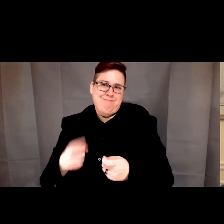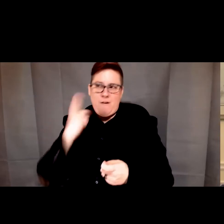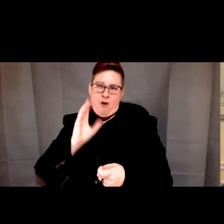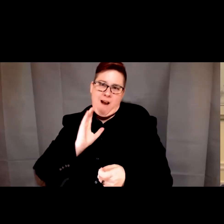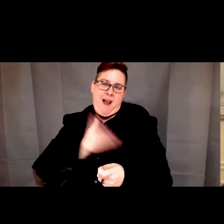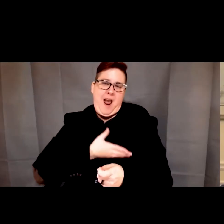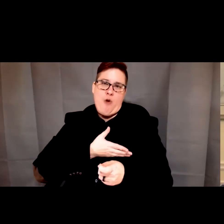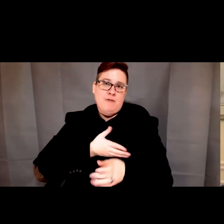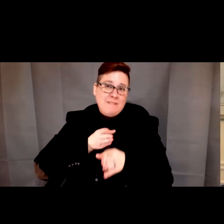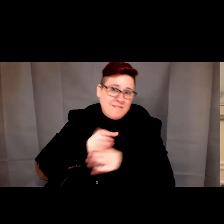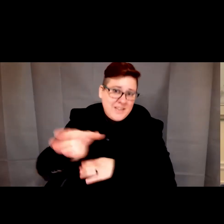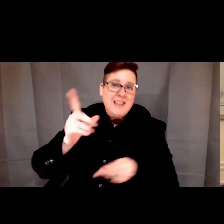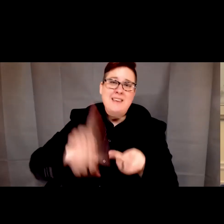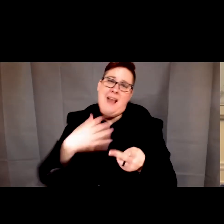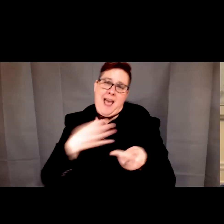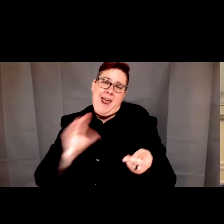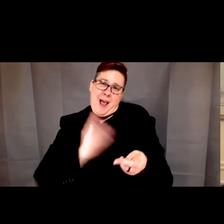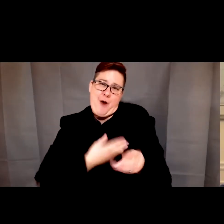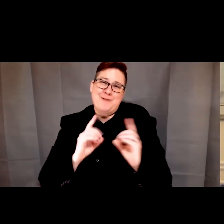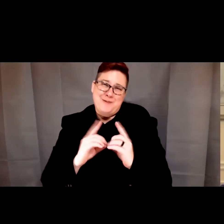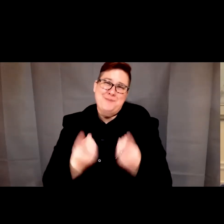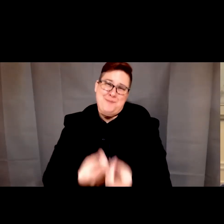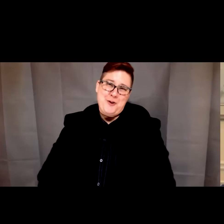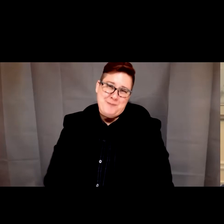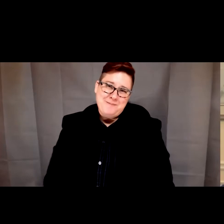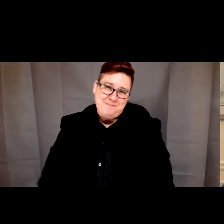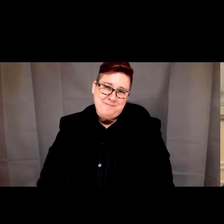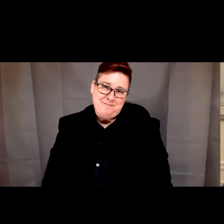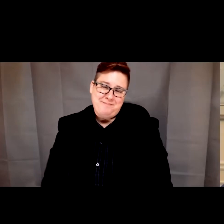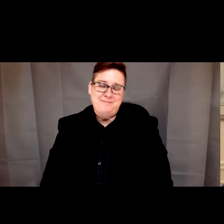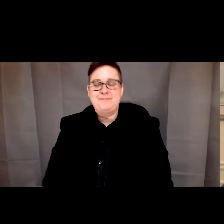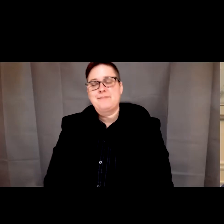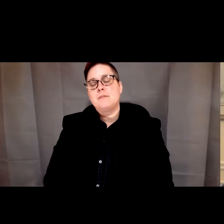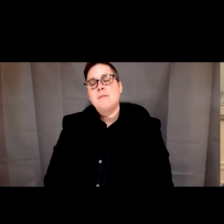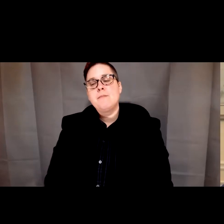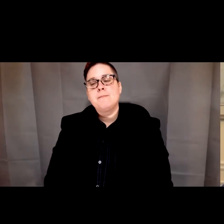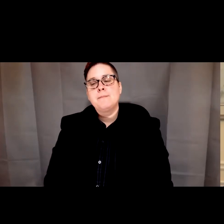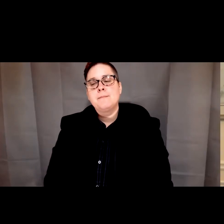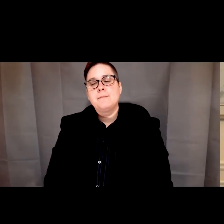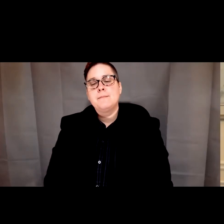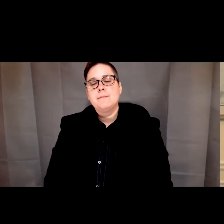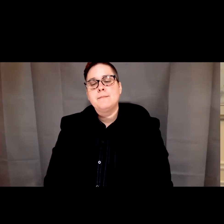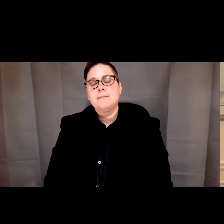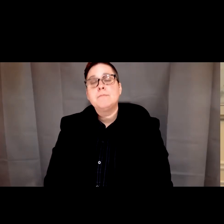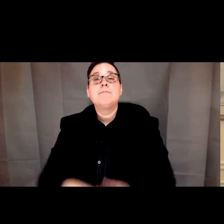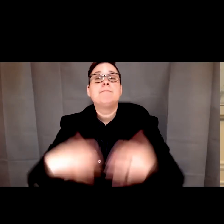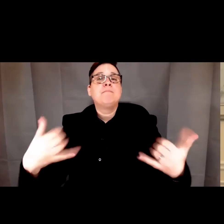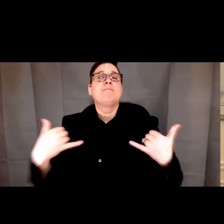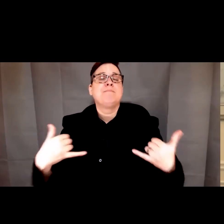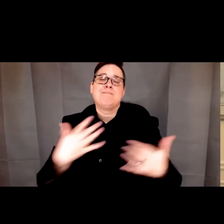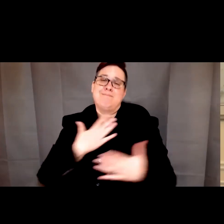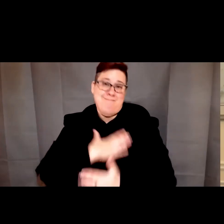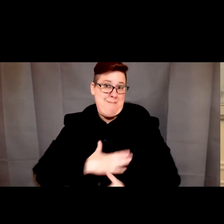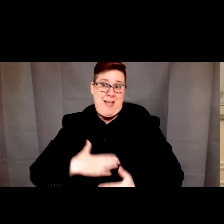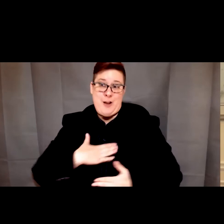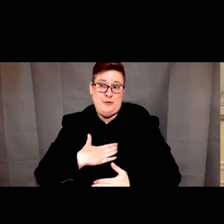as a department and to the broader area of the interface of psychiatry and the law. And now it is my